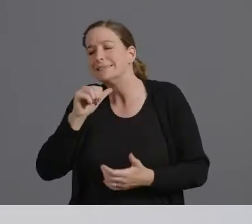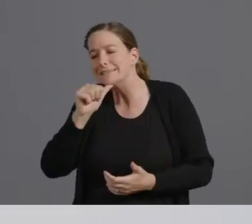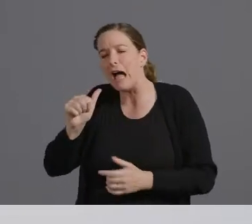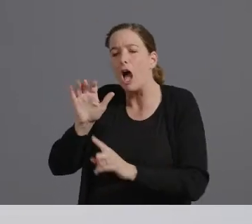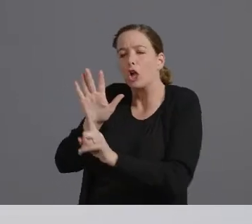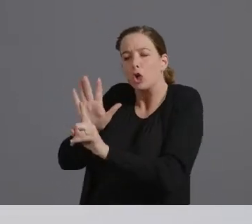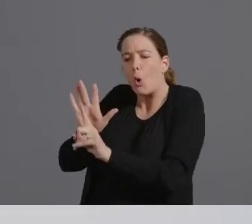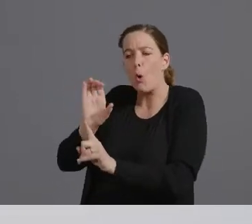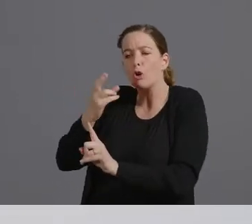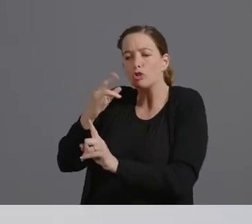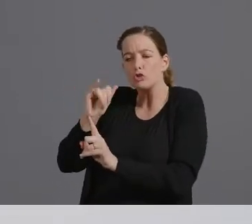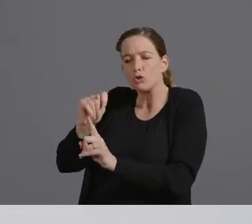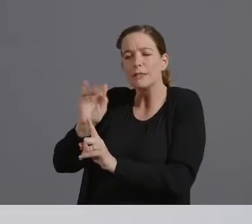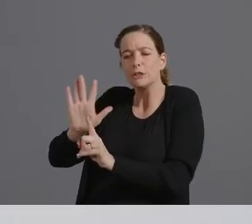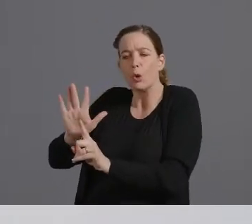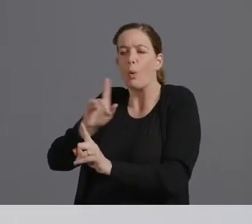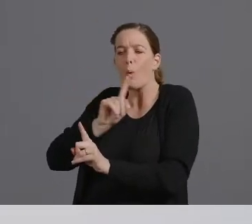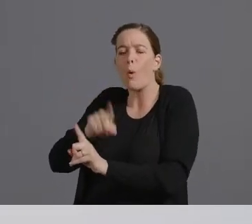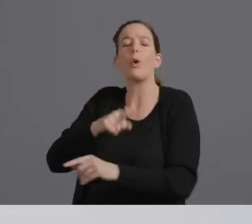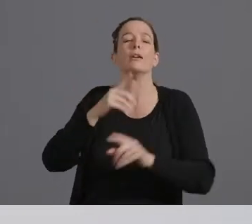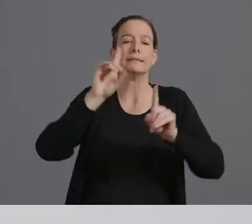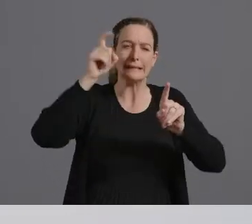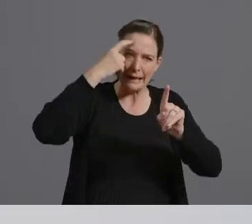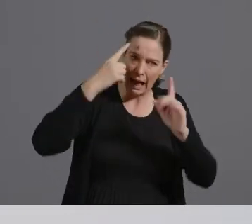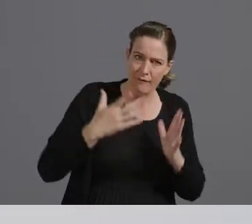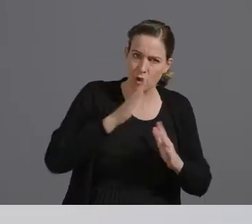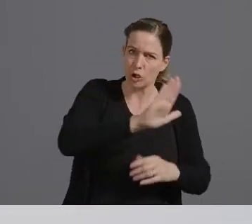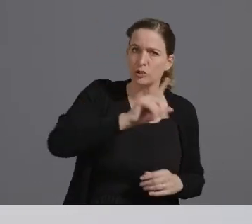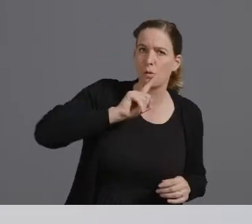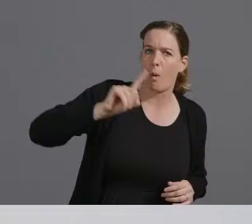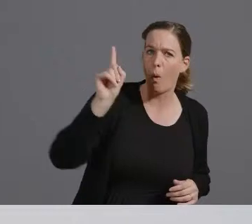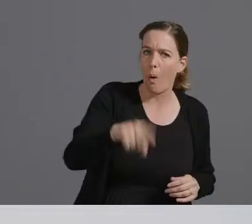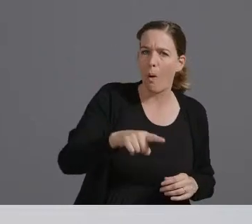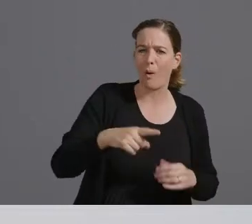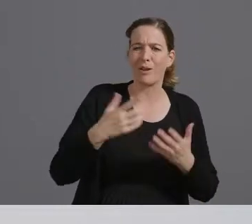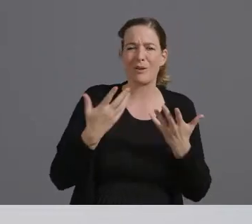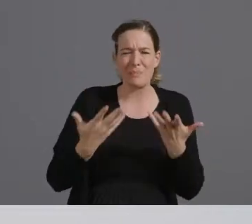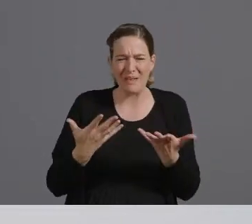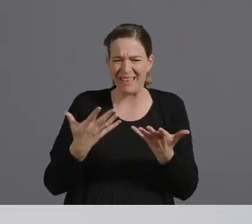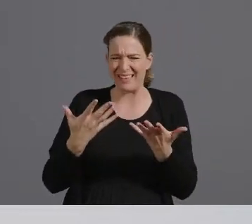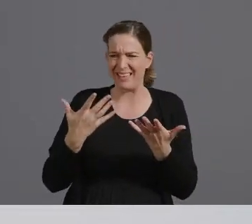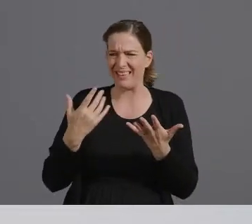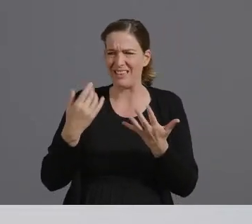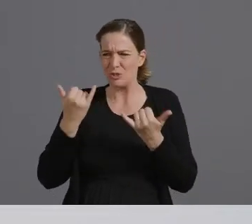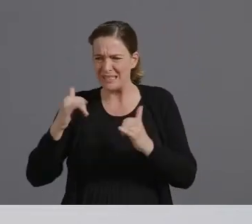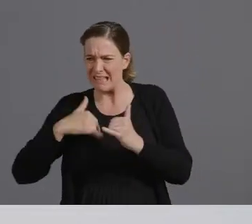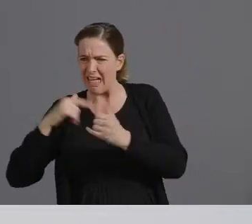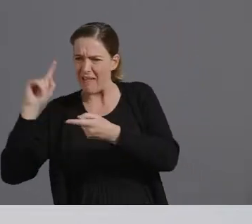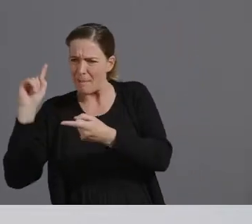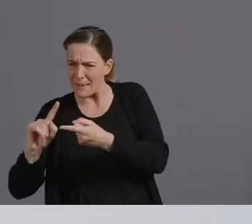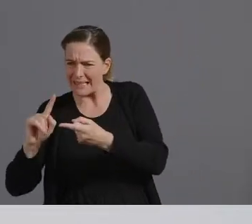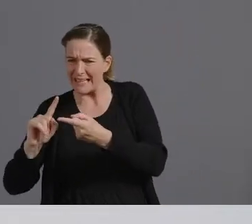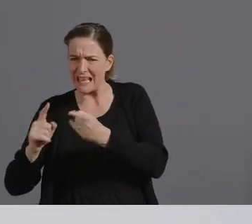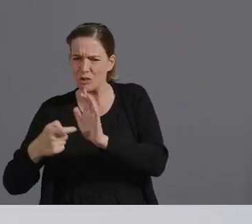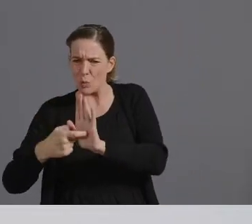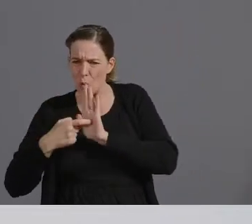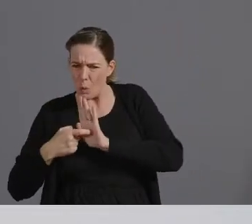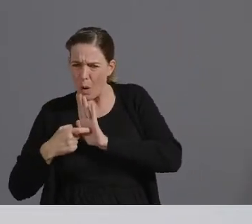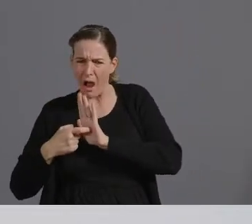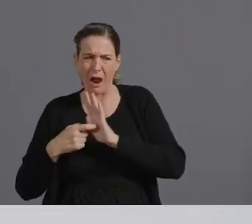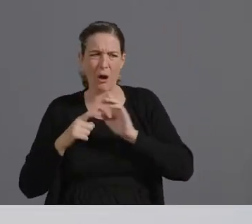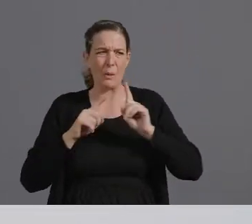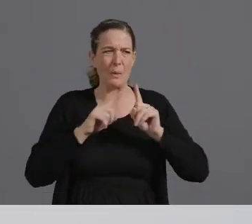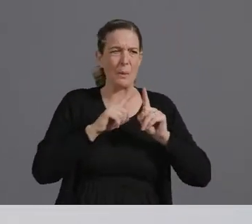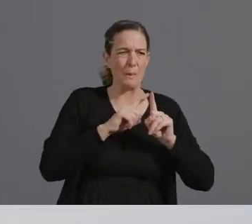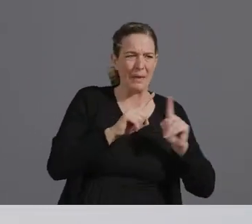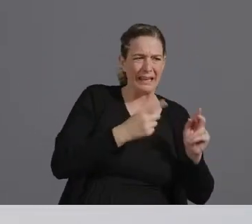governor is acknowledging that the mitigation efforts or requirements when it comes to reduced capacity weren't really being enforced to